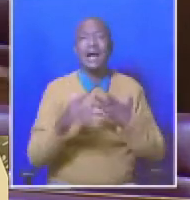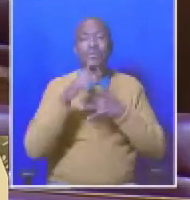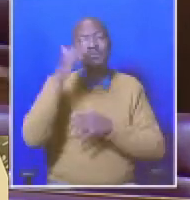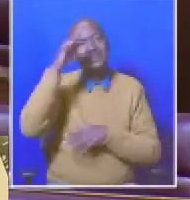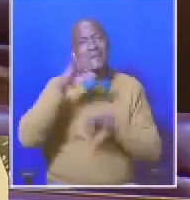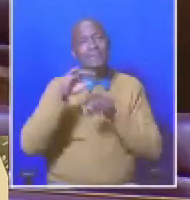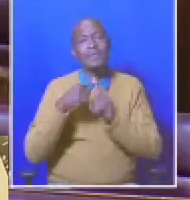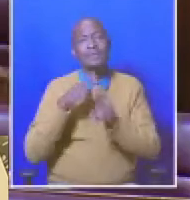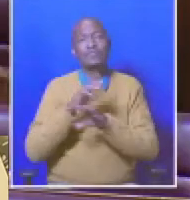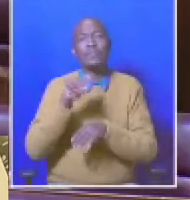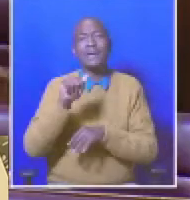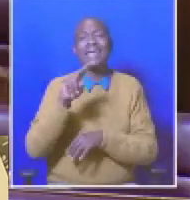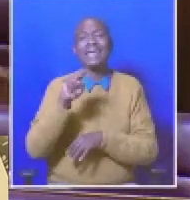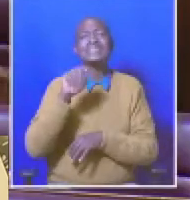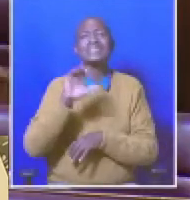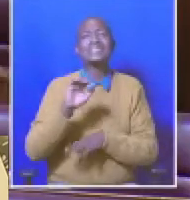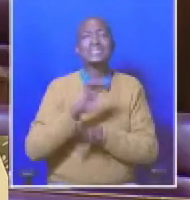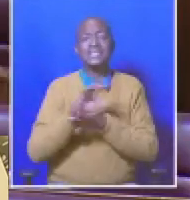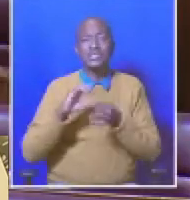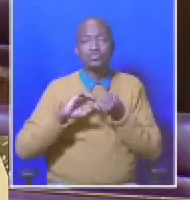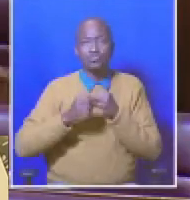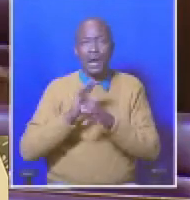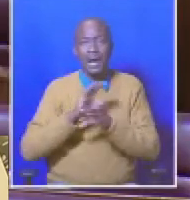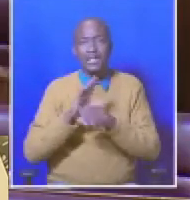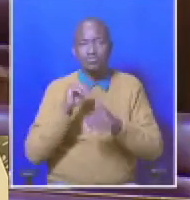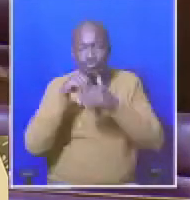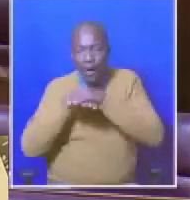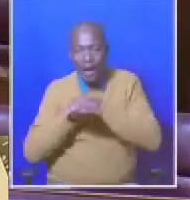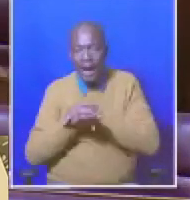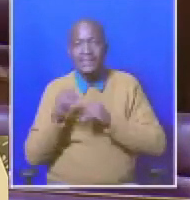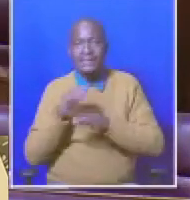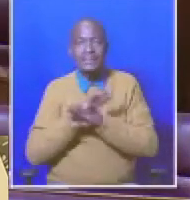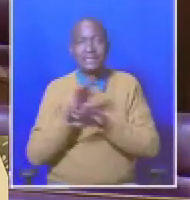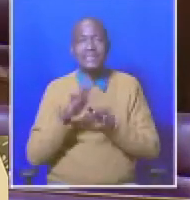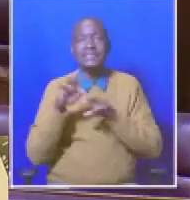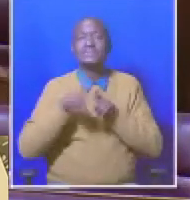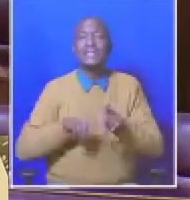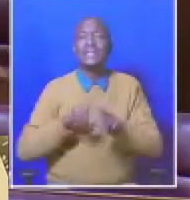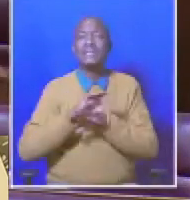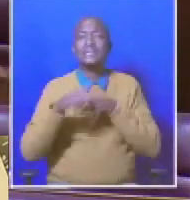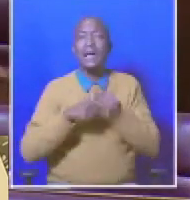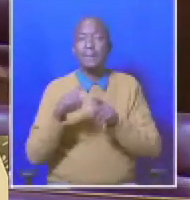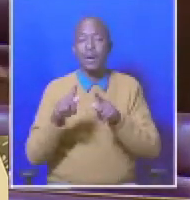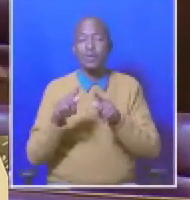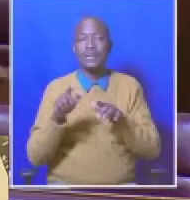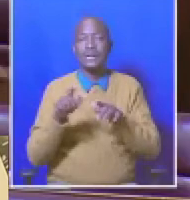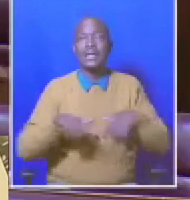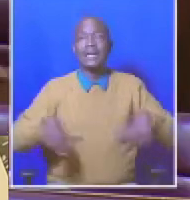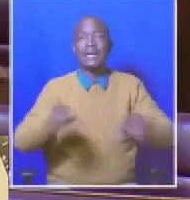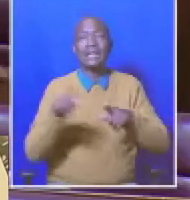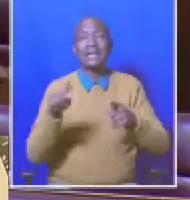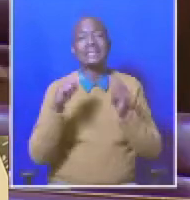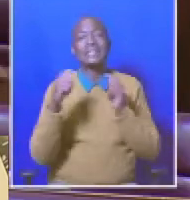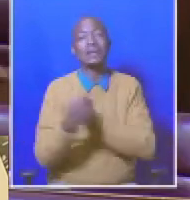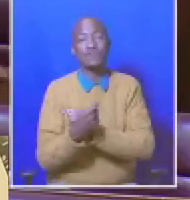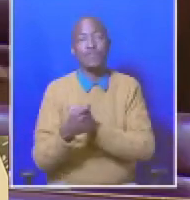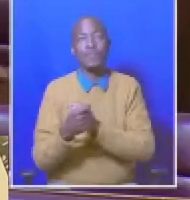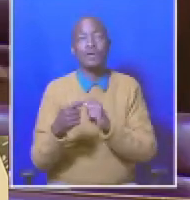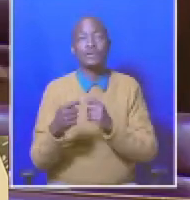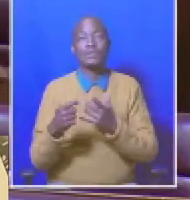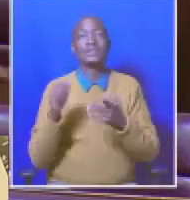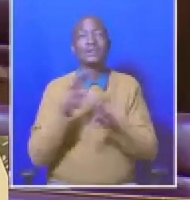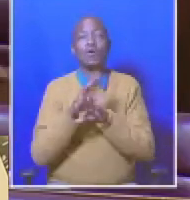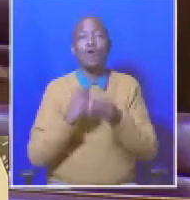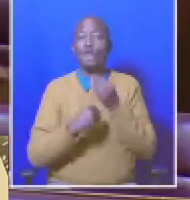the ANC tries to hide its failures with land reform by introducing laws that will firstly not benefit land reform